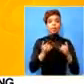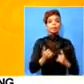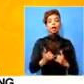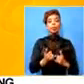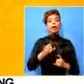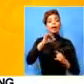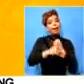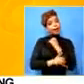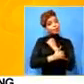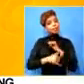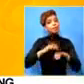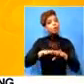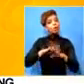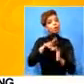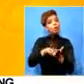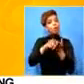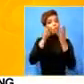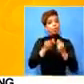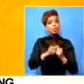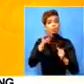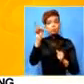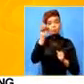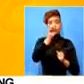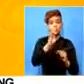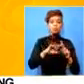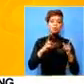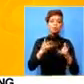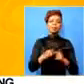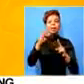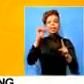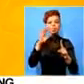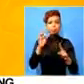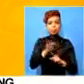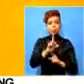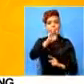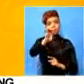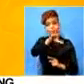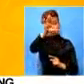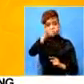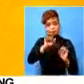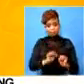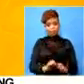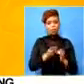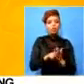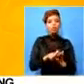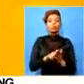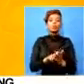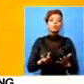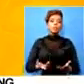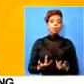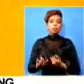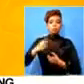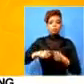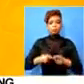debt. He also added that this loan exposes South Africa's economy to imperialist interests. And joining us now to discuss